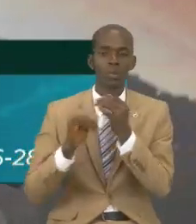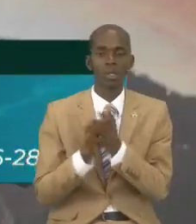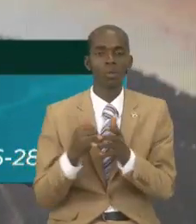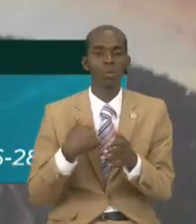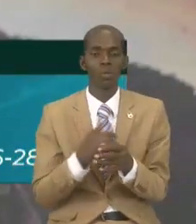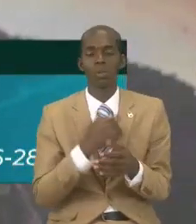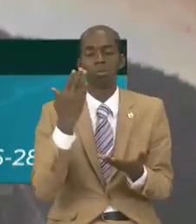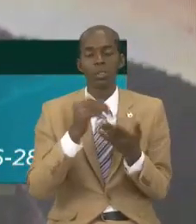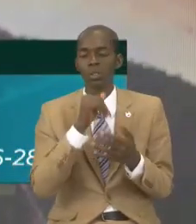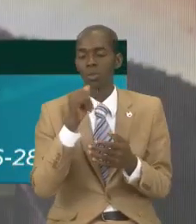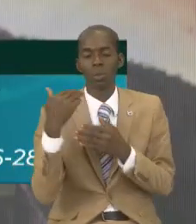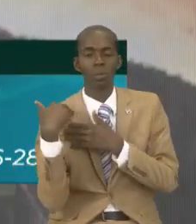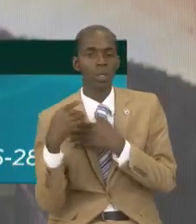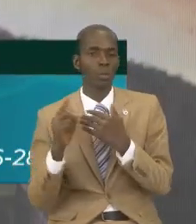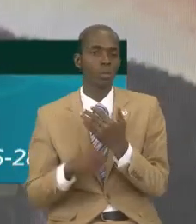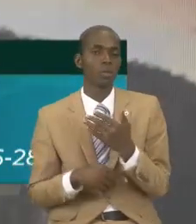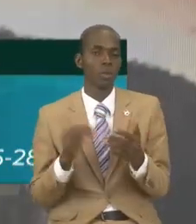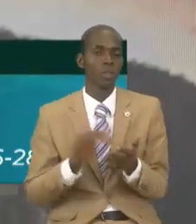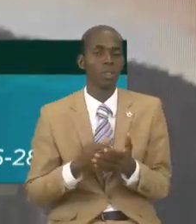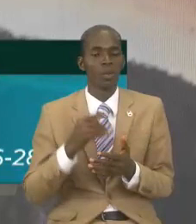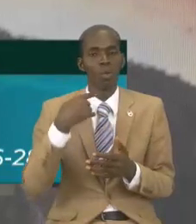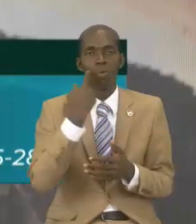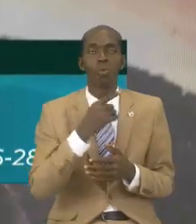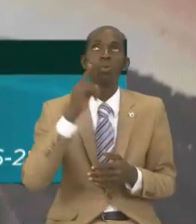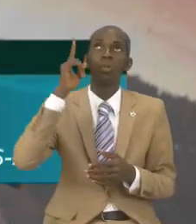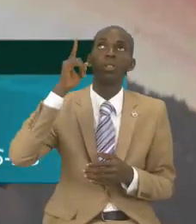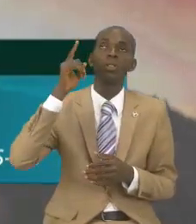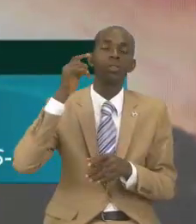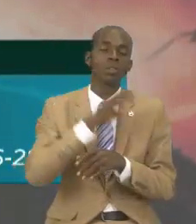Who gave himself for us, that he